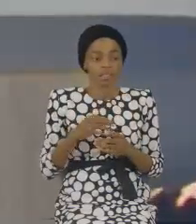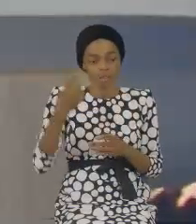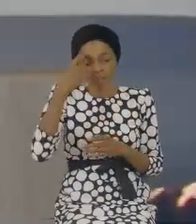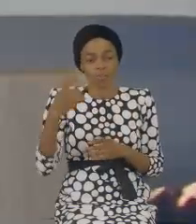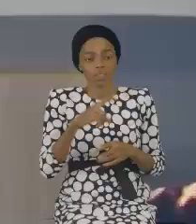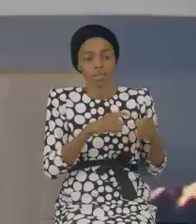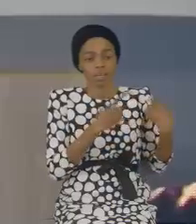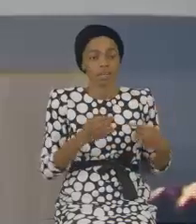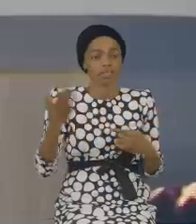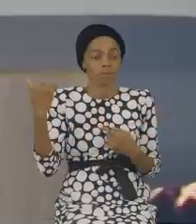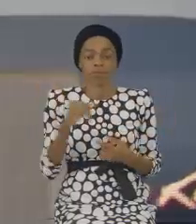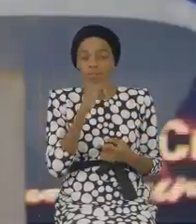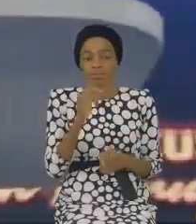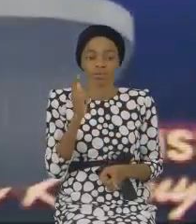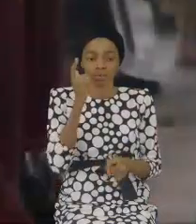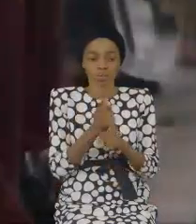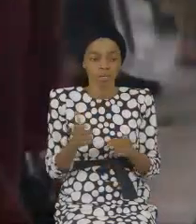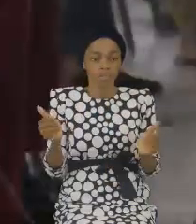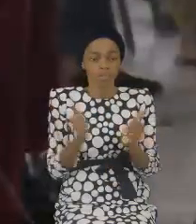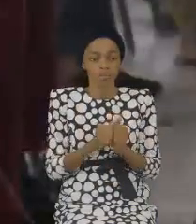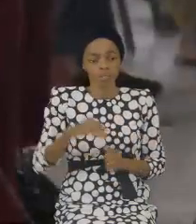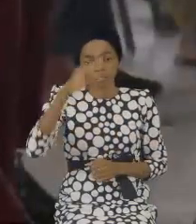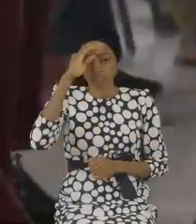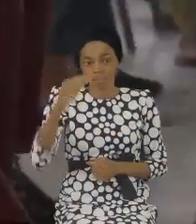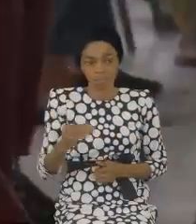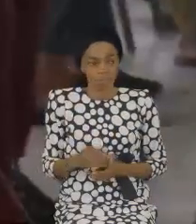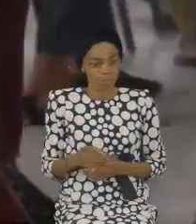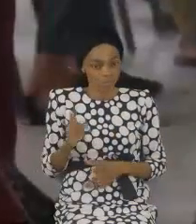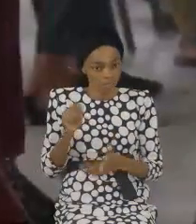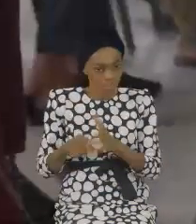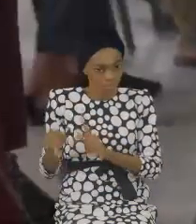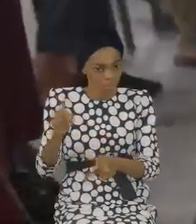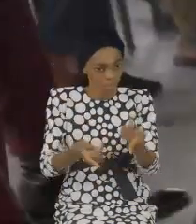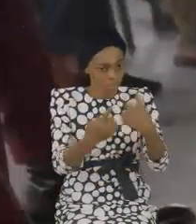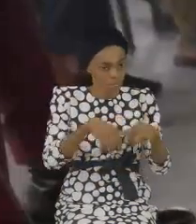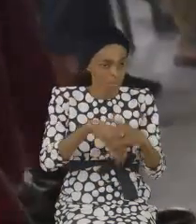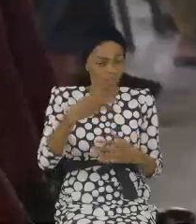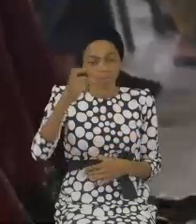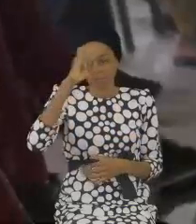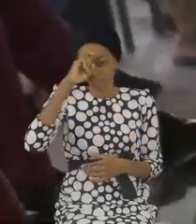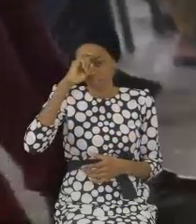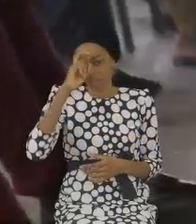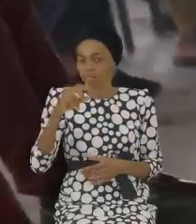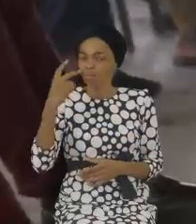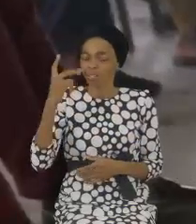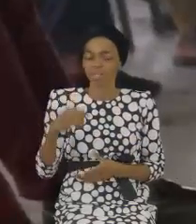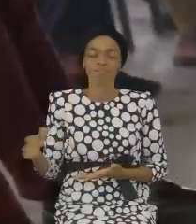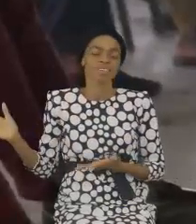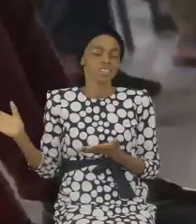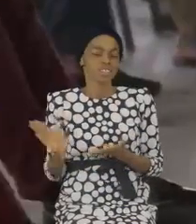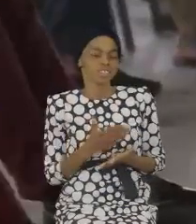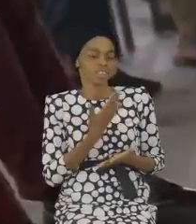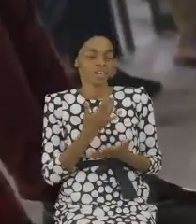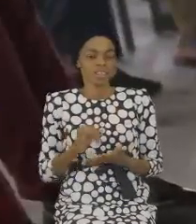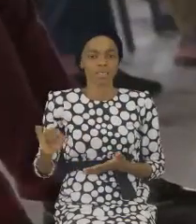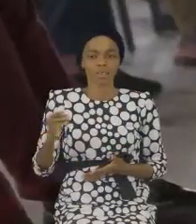was not right with him. They came out of Egypt, and you see them singing at the